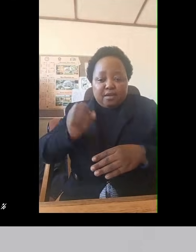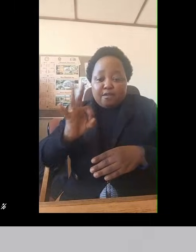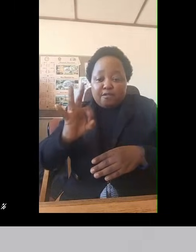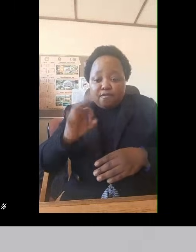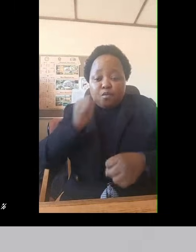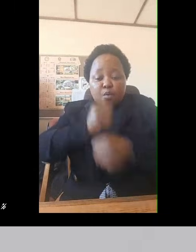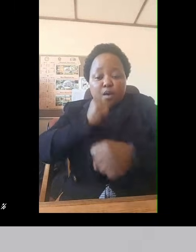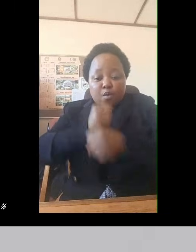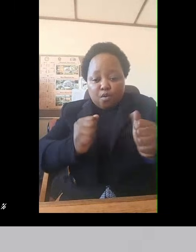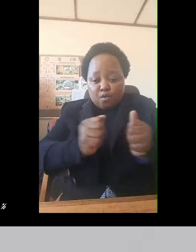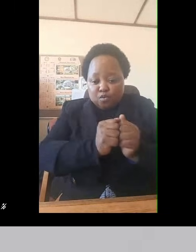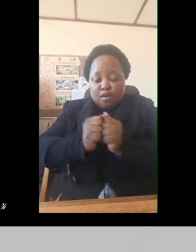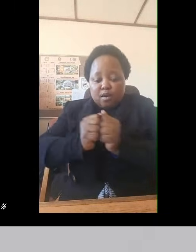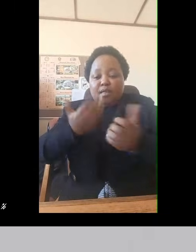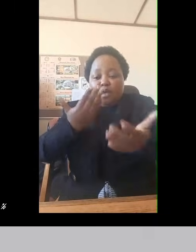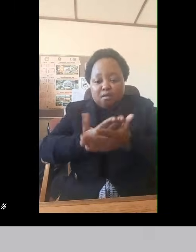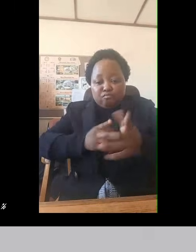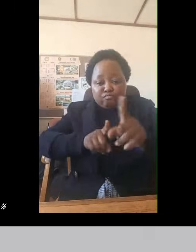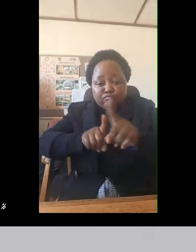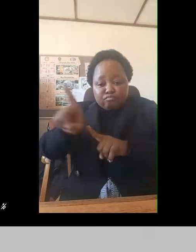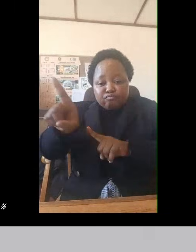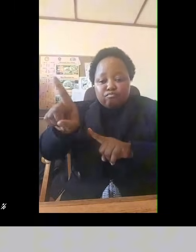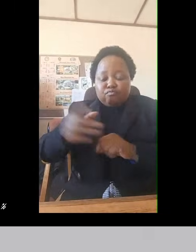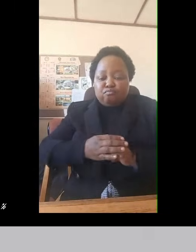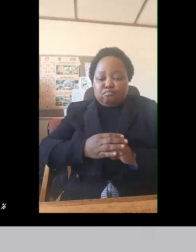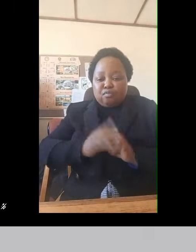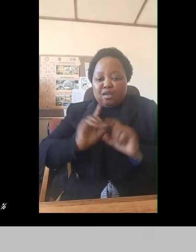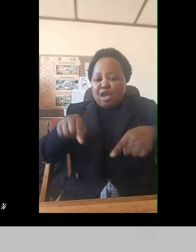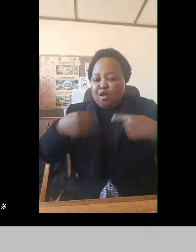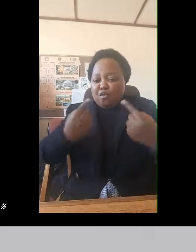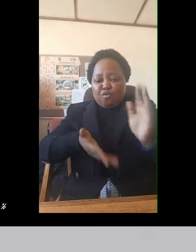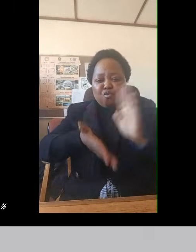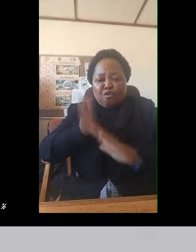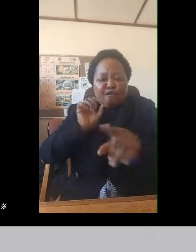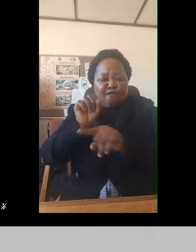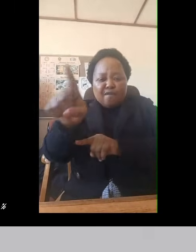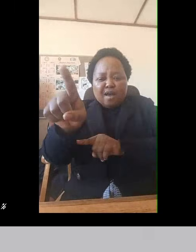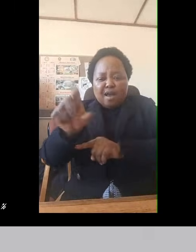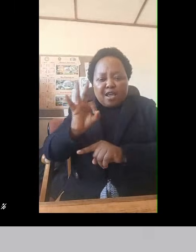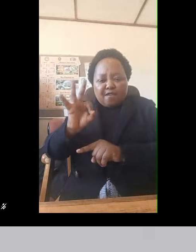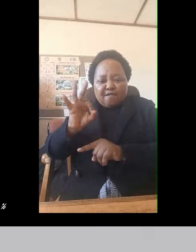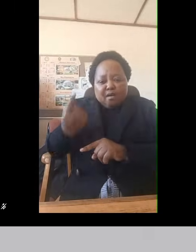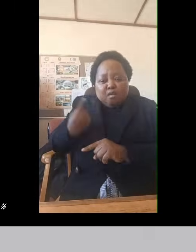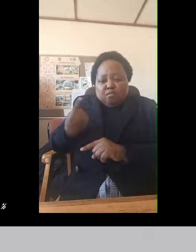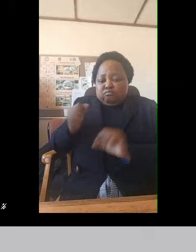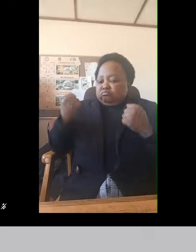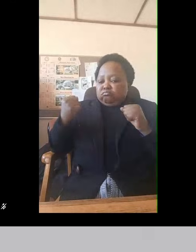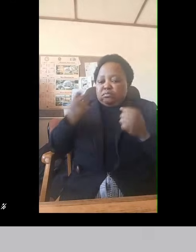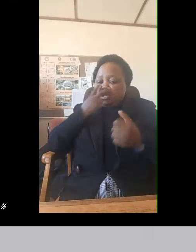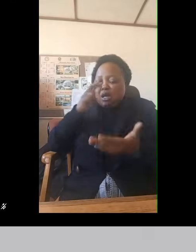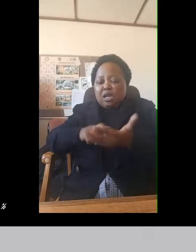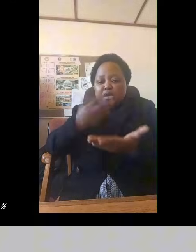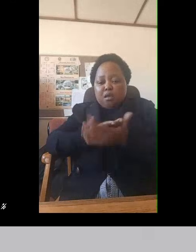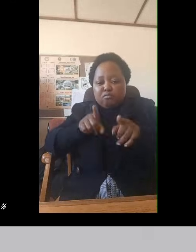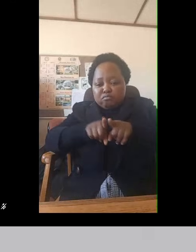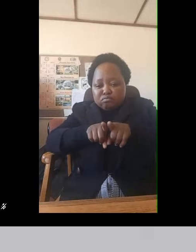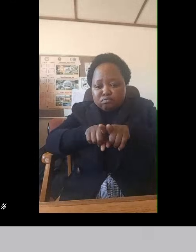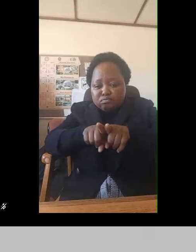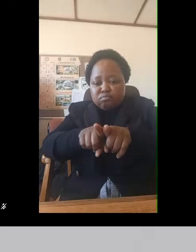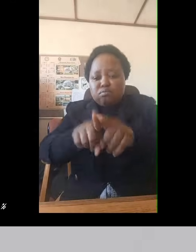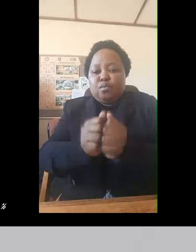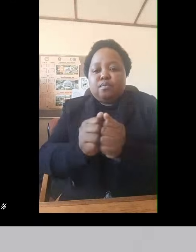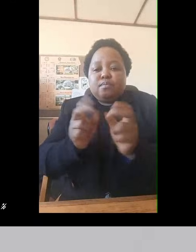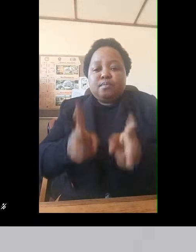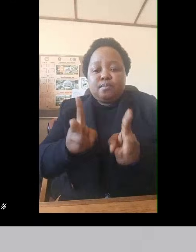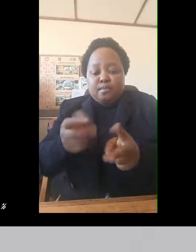you can't go far if you go alone. You still need to go with somebody else. This